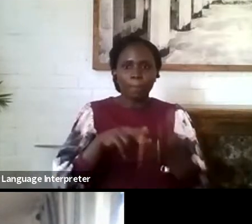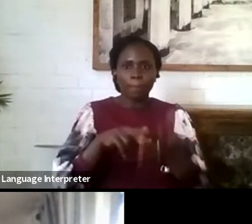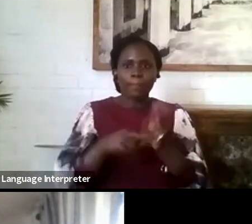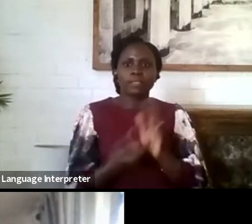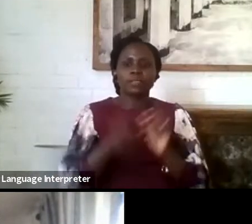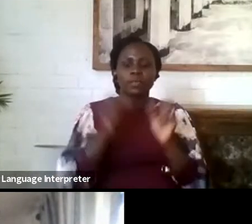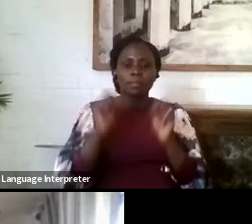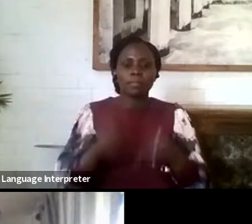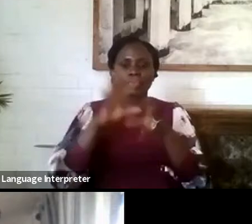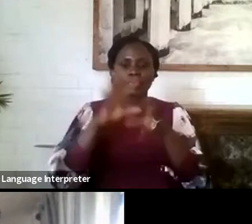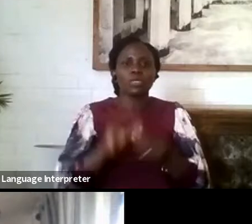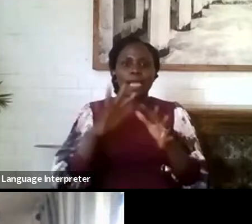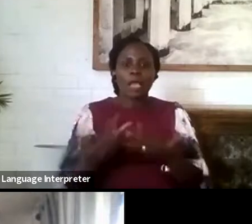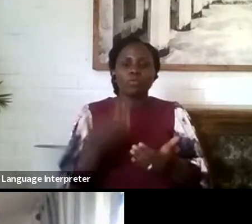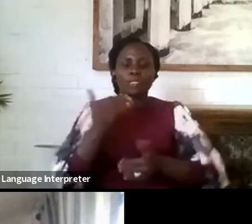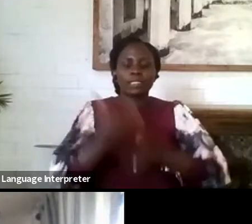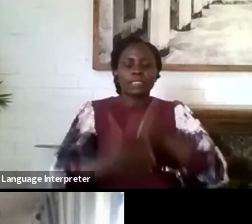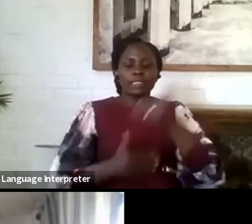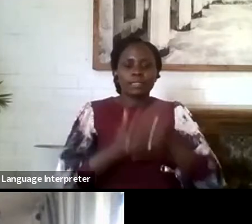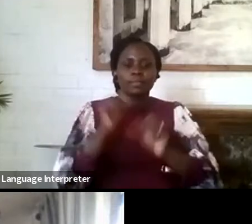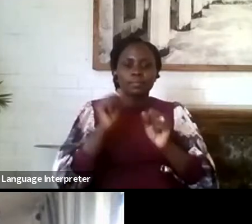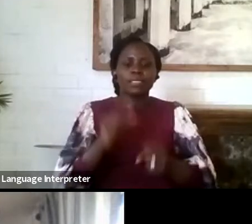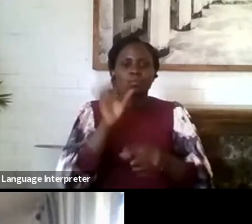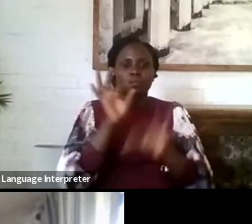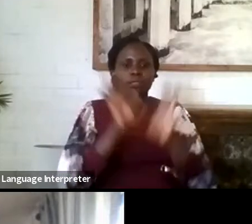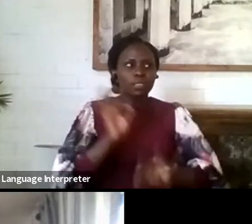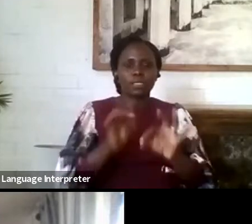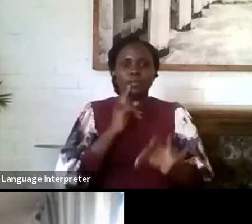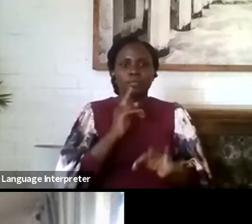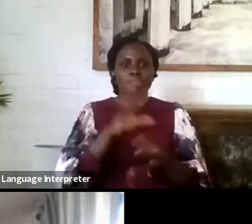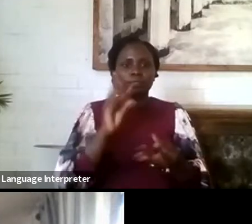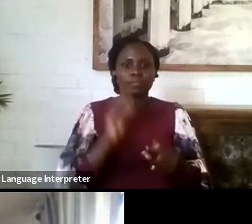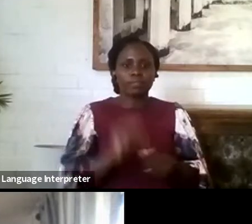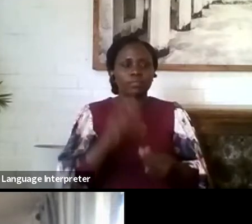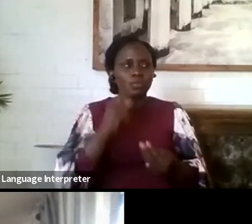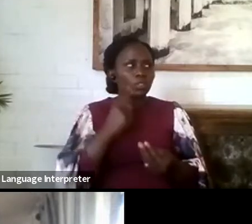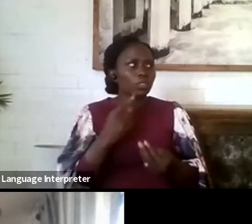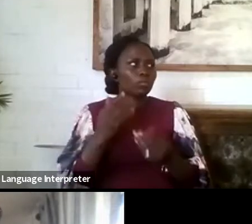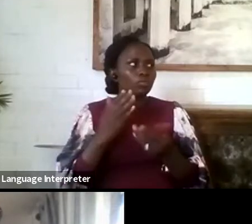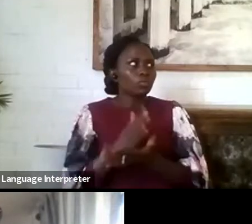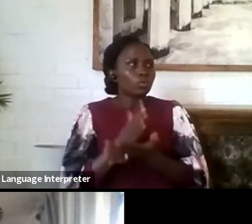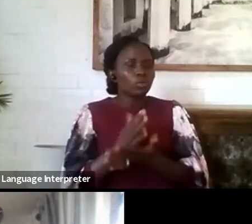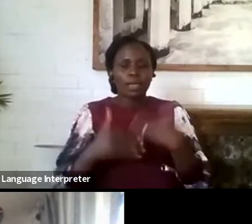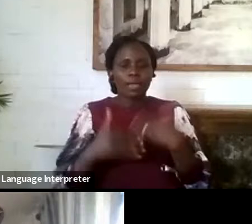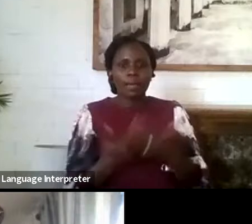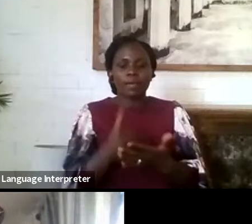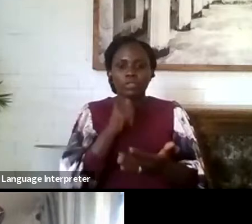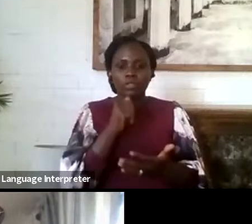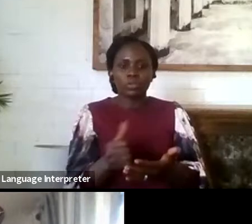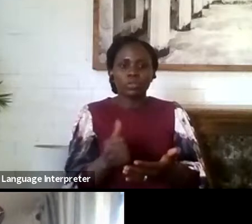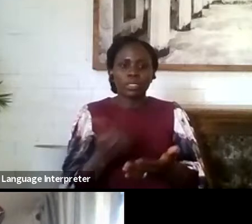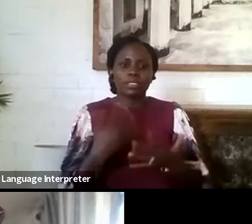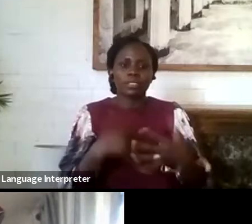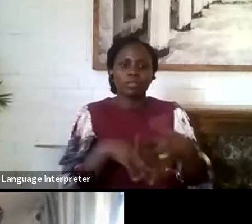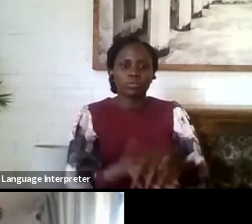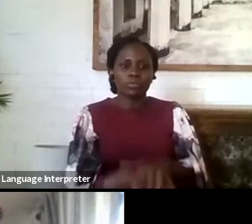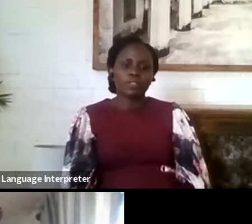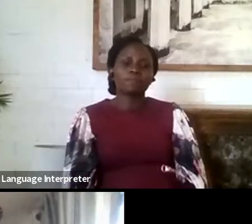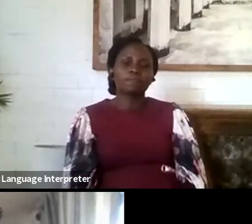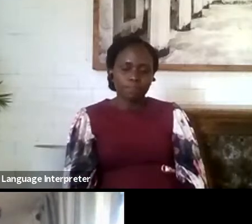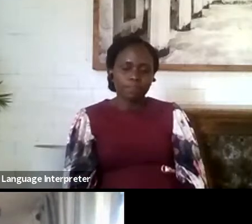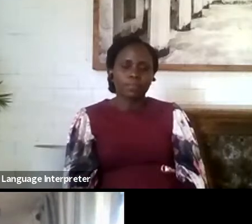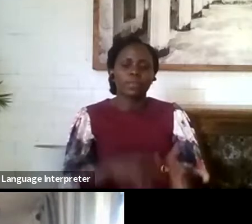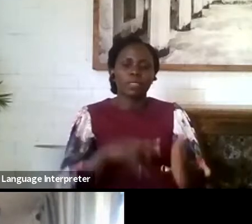be designed with inclusion as a driving principle and not exclusion as well. I'll then hand over to my